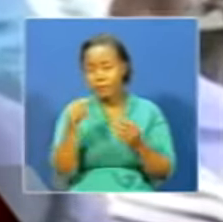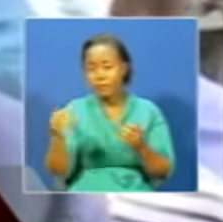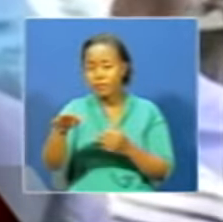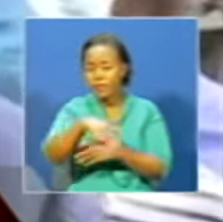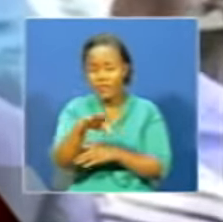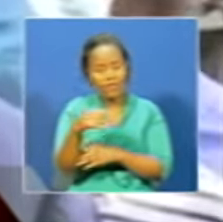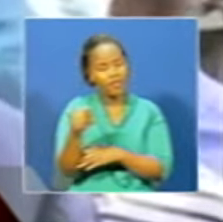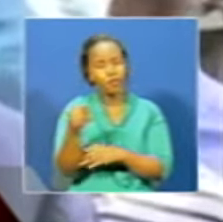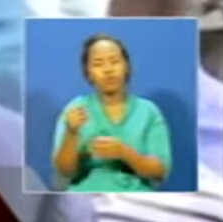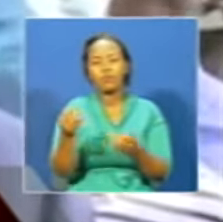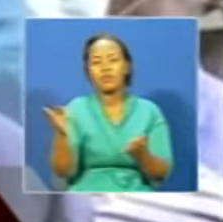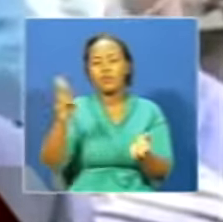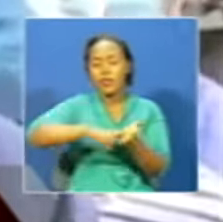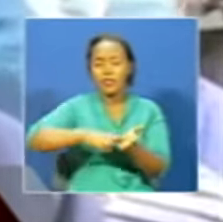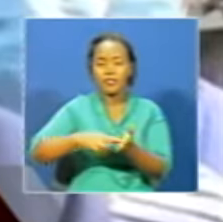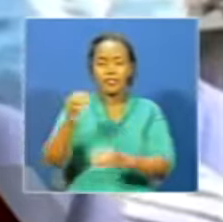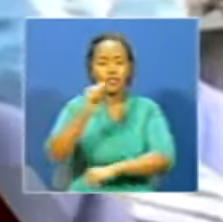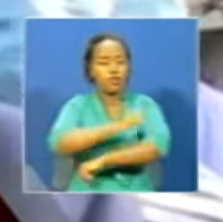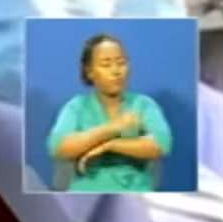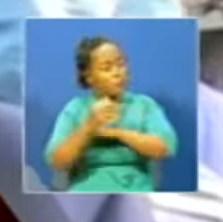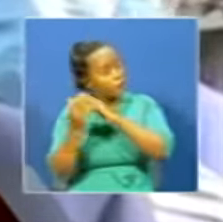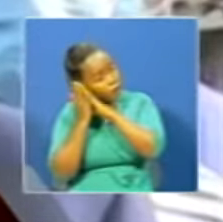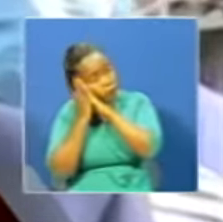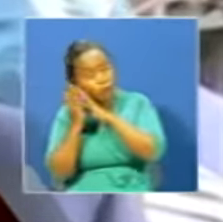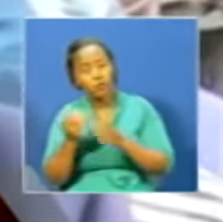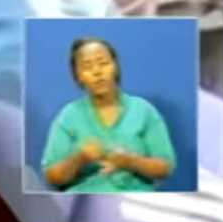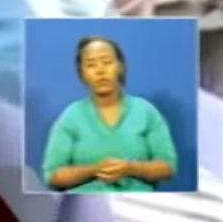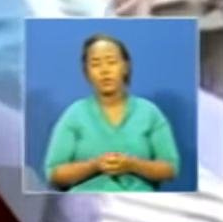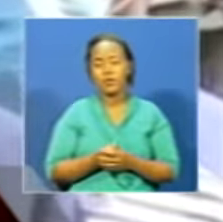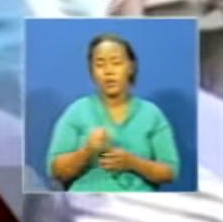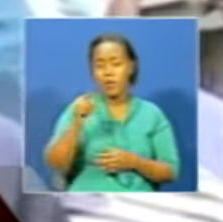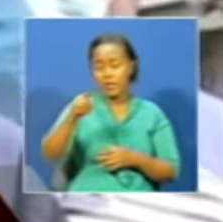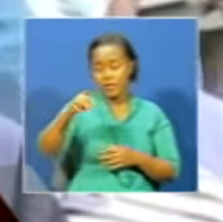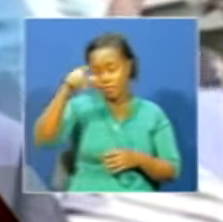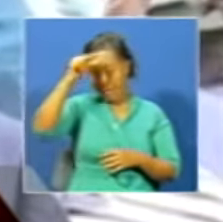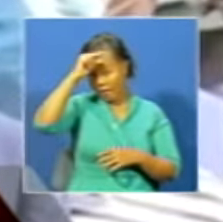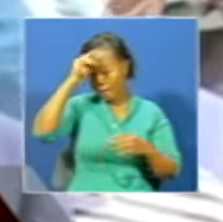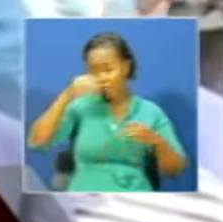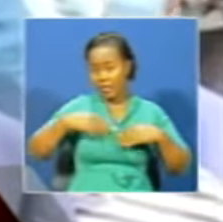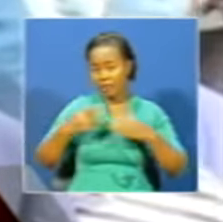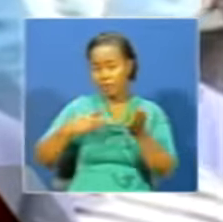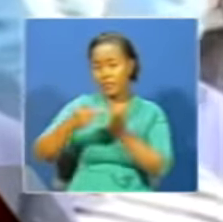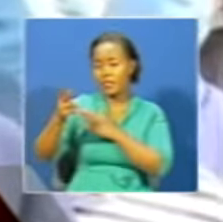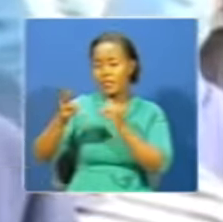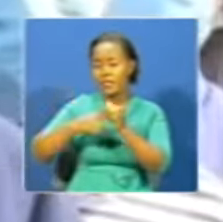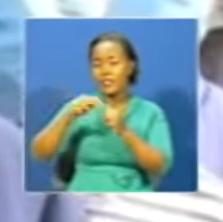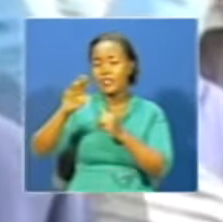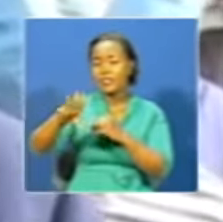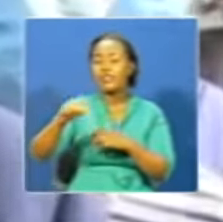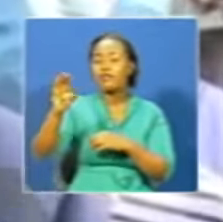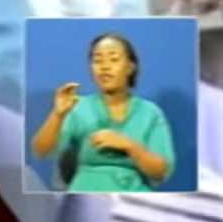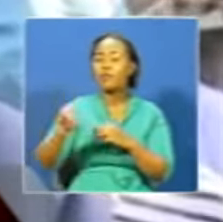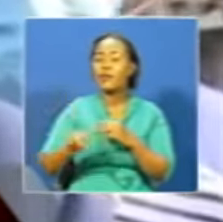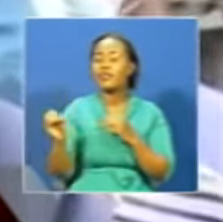pays everything for the day secondary schools, which are 75% of the schools, at the rate of a capitation